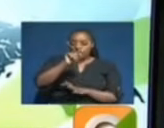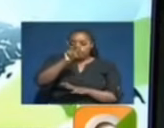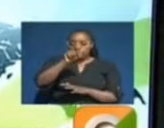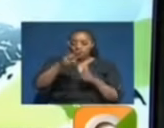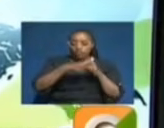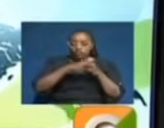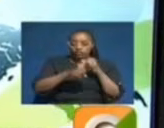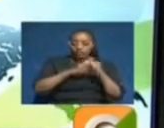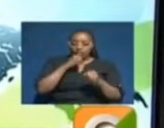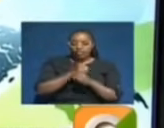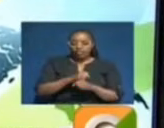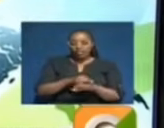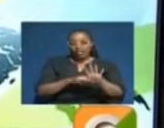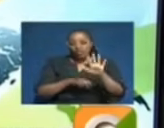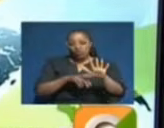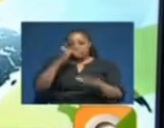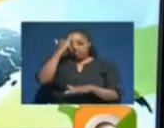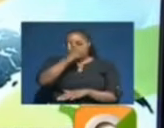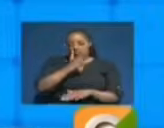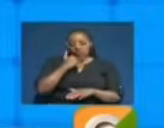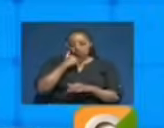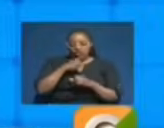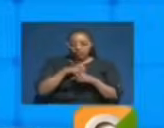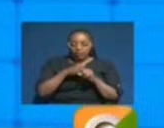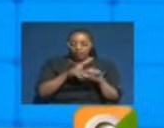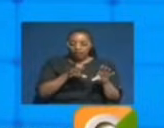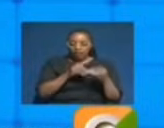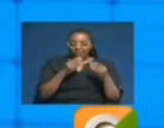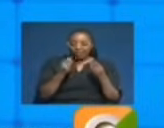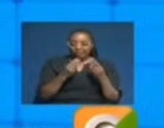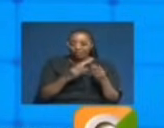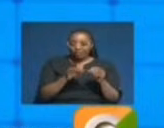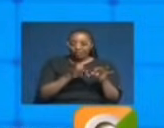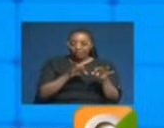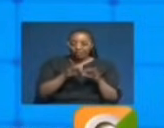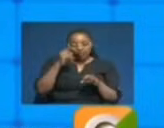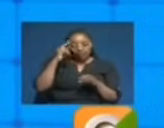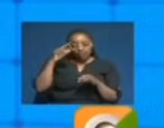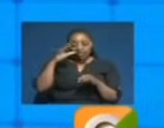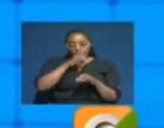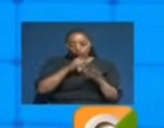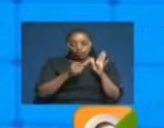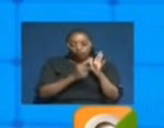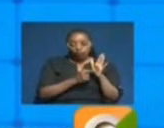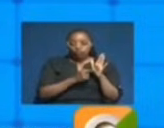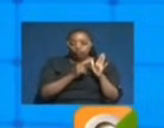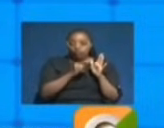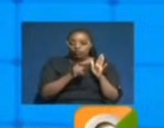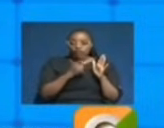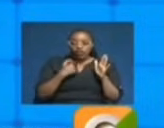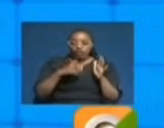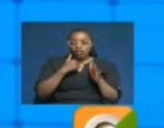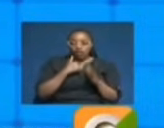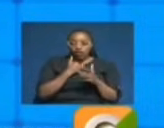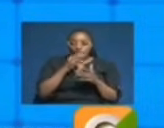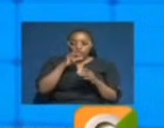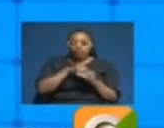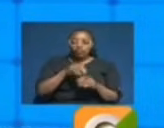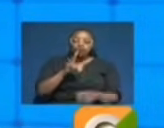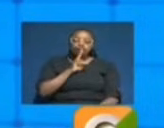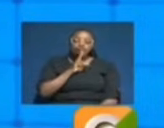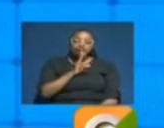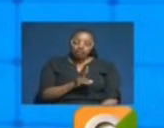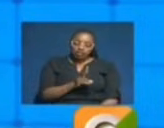correct? Yvonne, let me make it very clear. I think we are missing the point. We have invested 200,